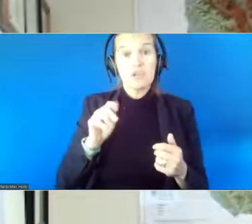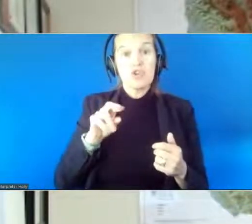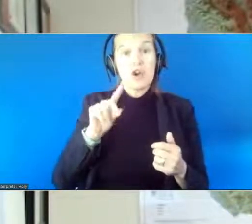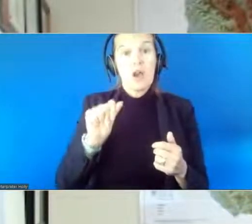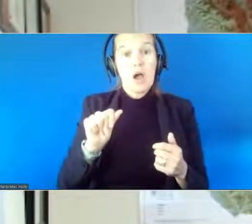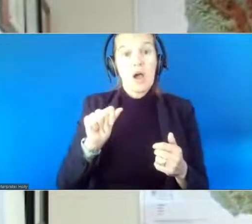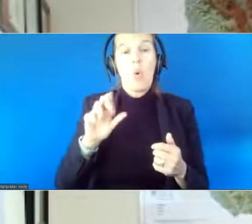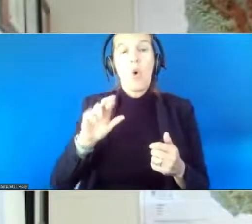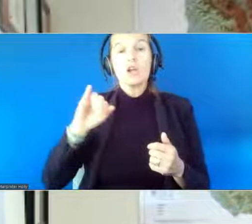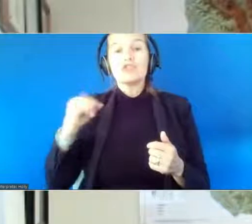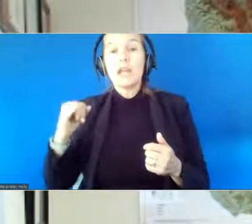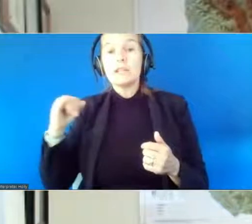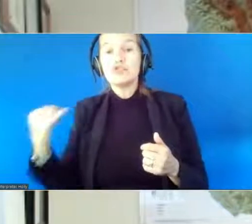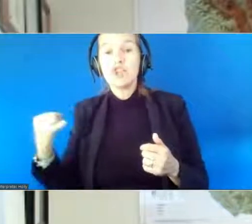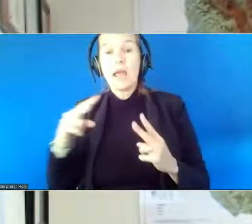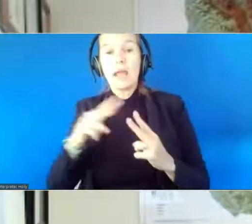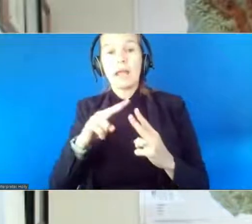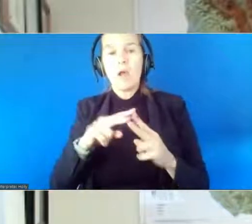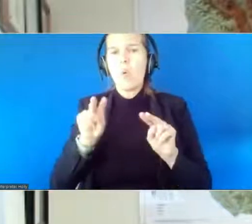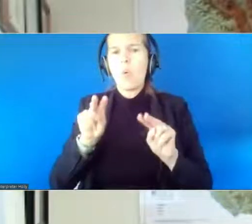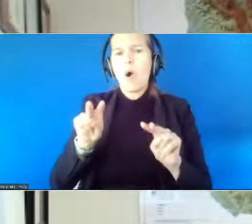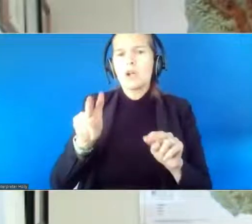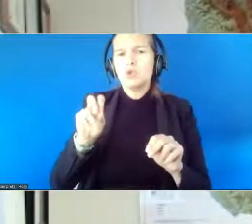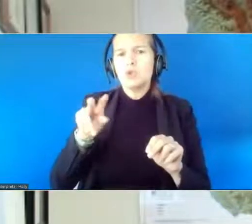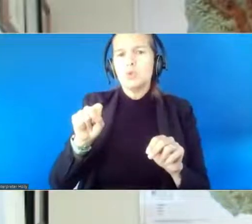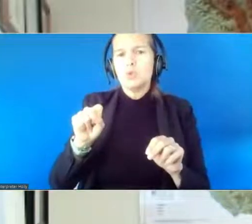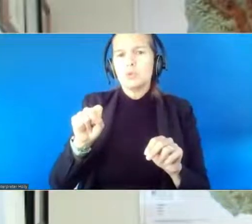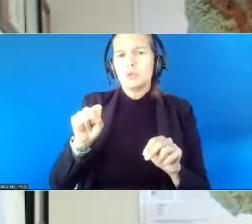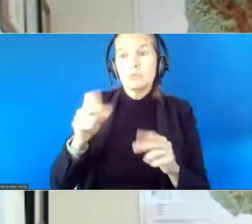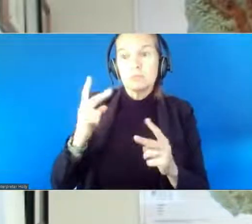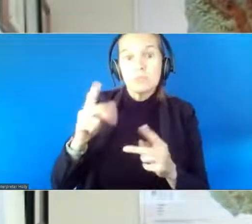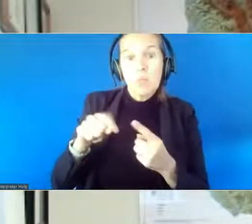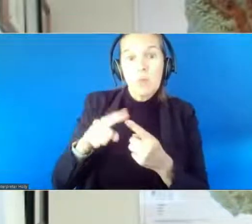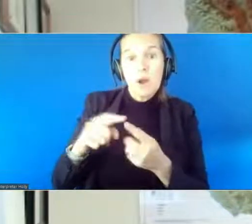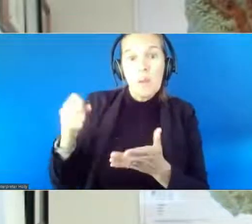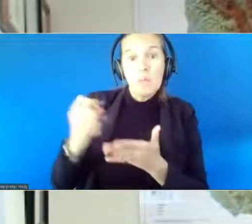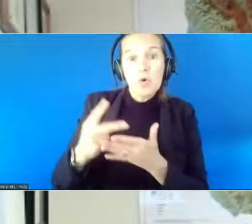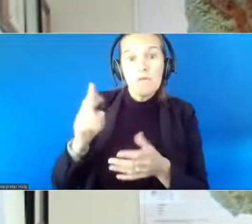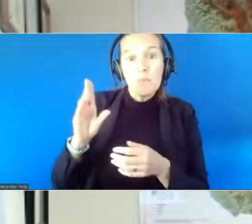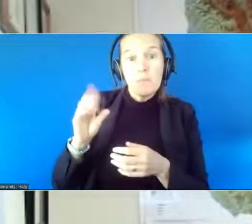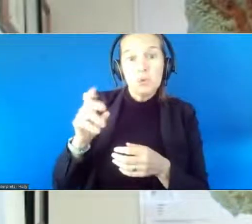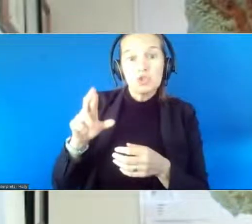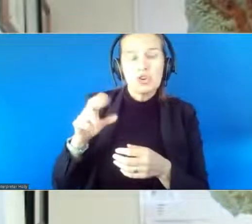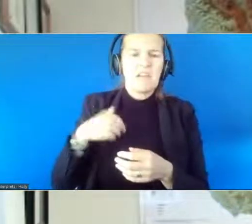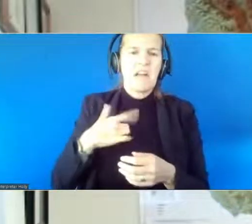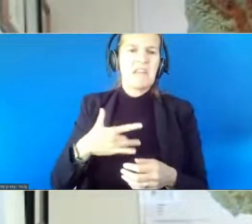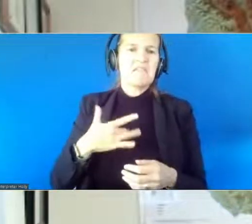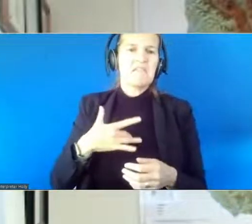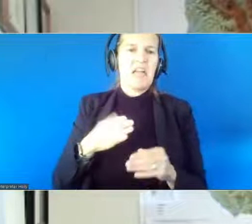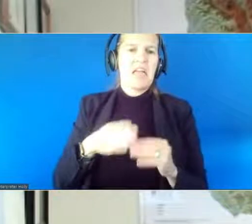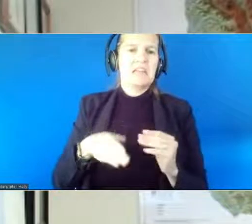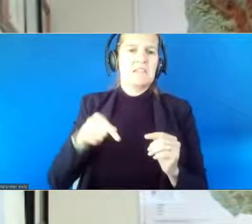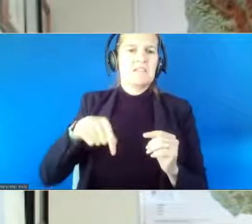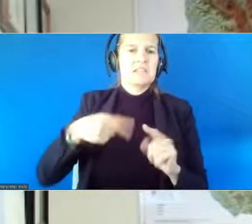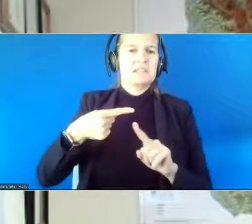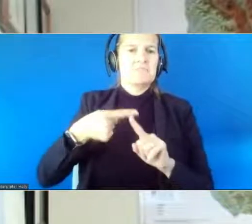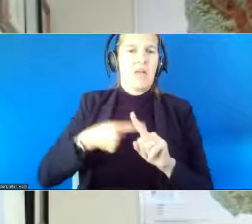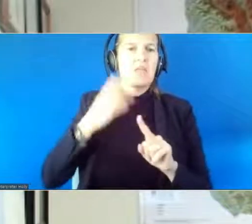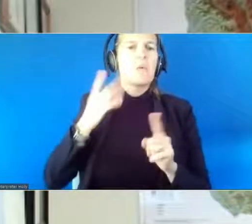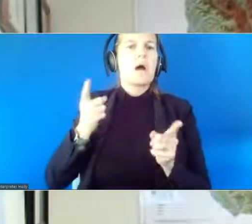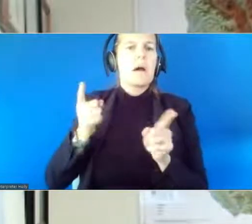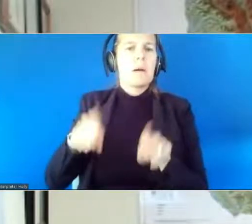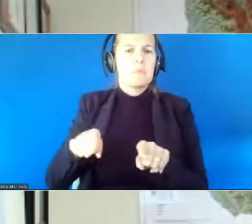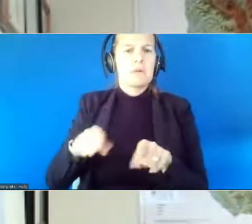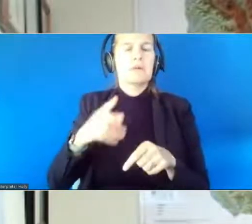your primary series, watch the news for approval for these boosters probably by the end of this month. And we're hoping